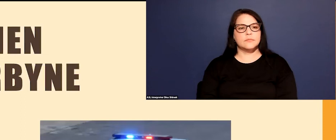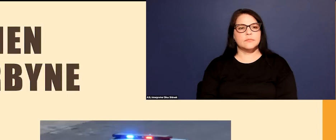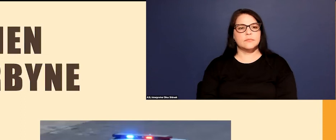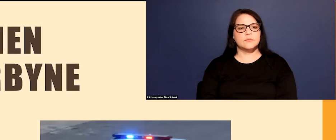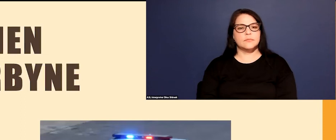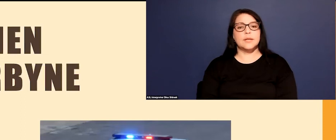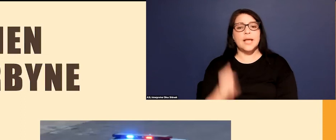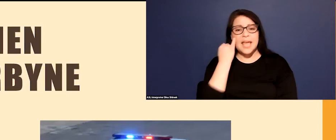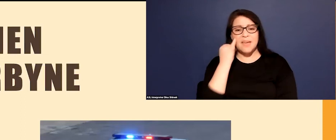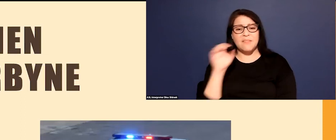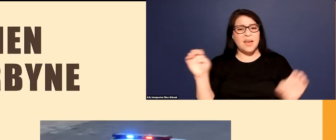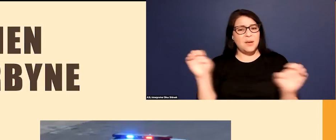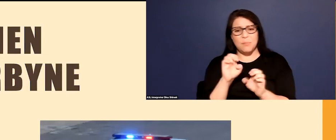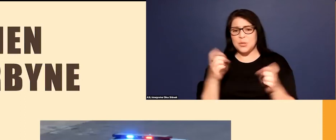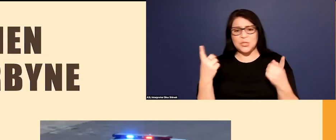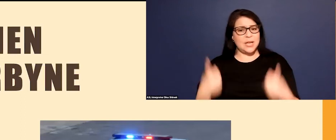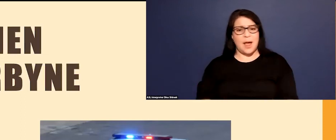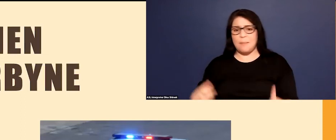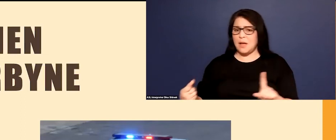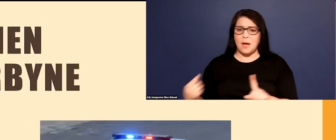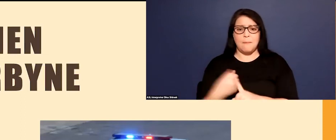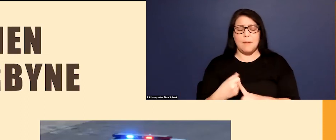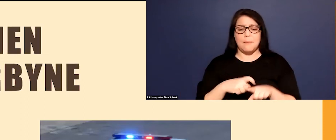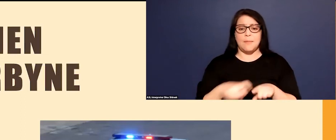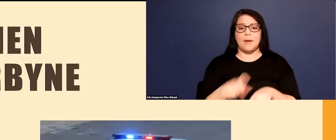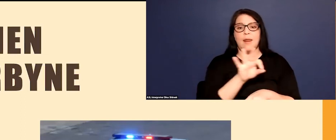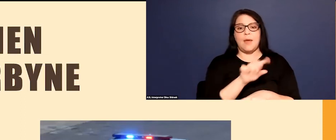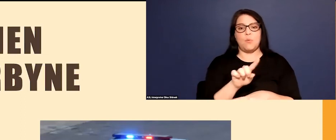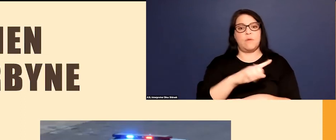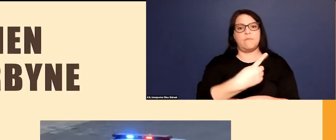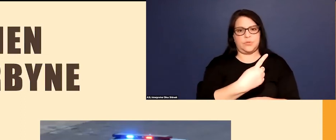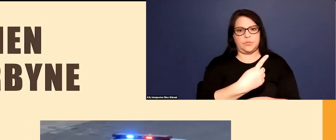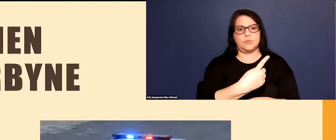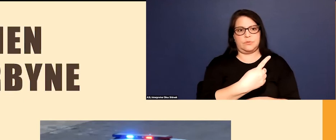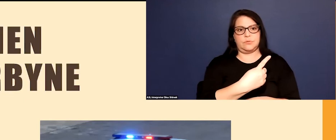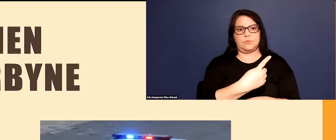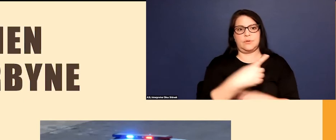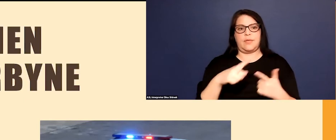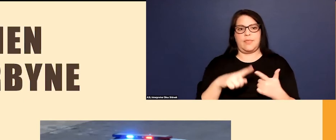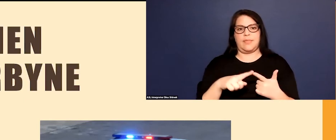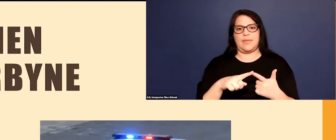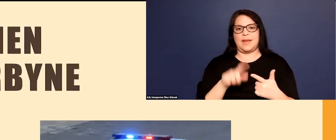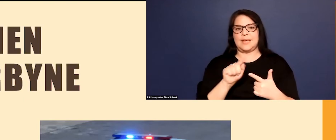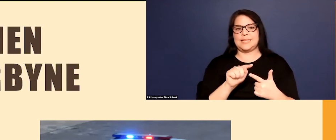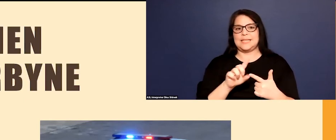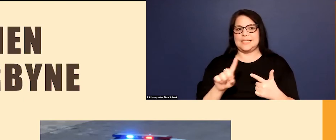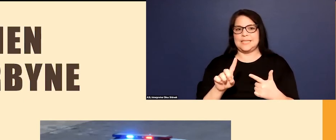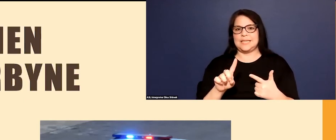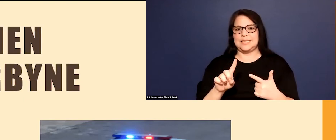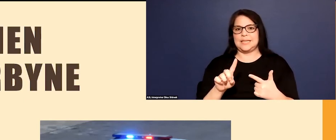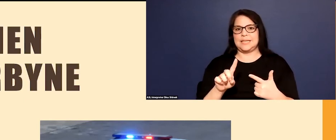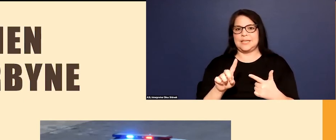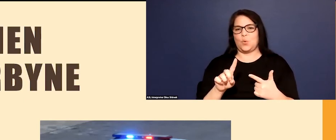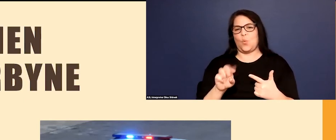If you have an emergency, dial 911 first, then use the TDD or